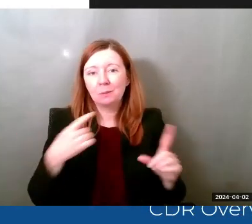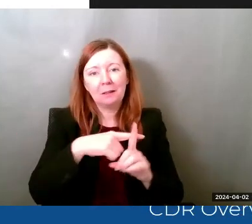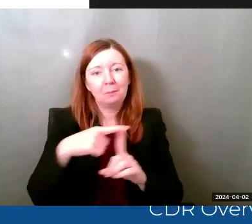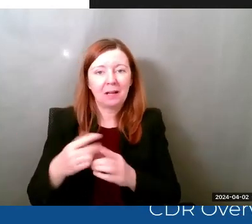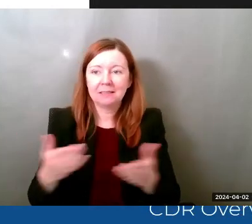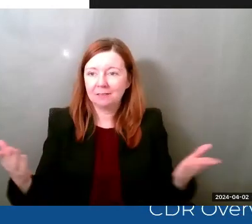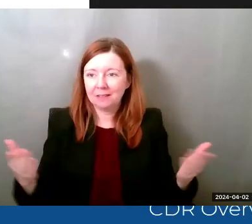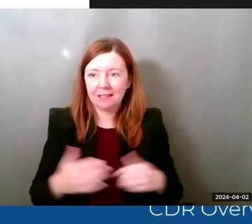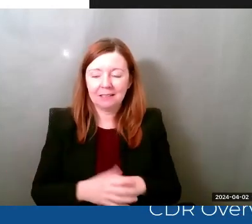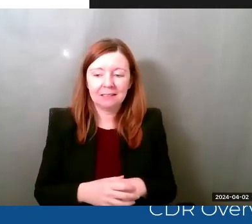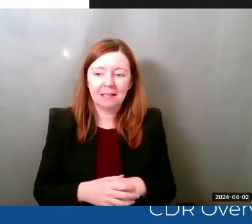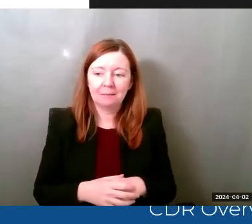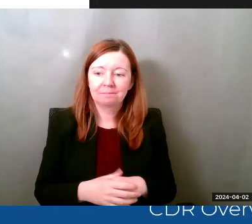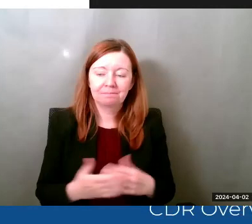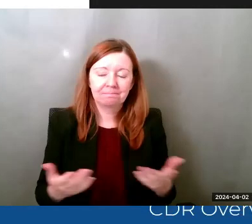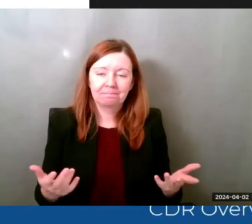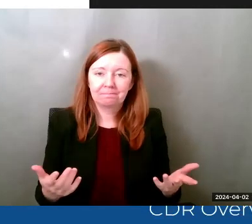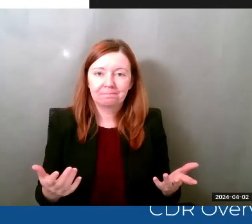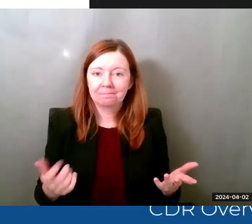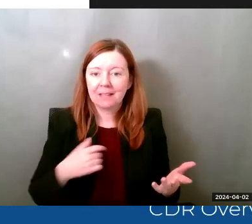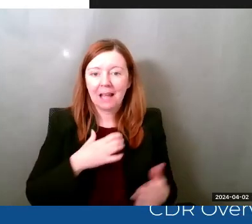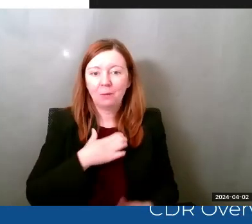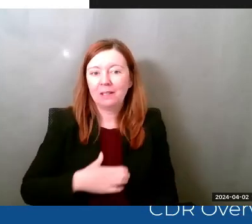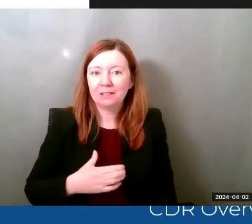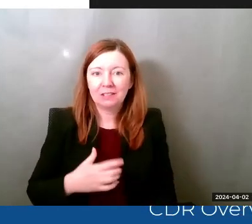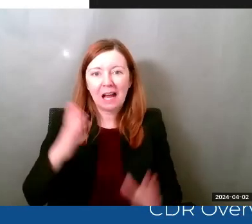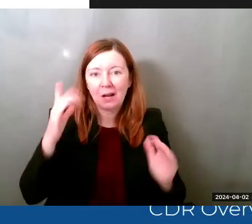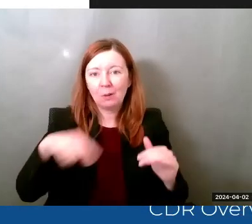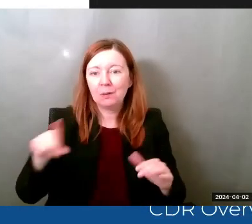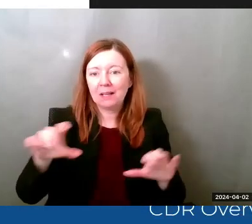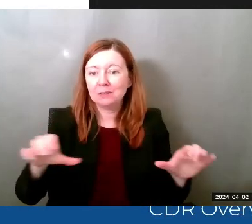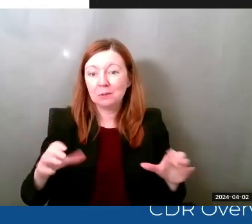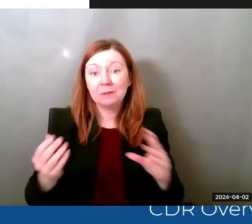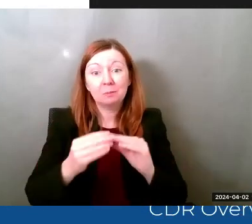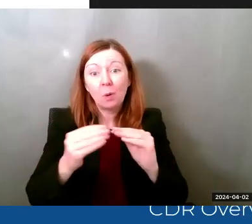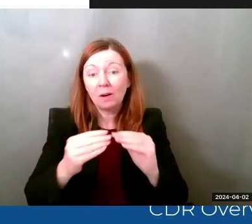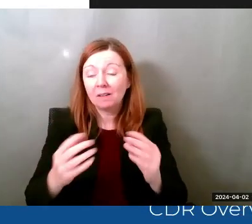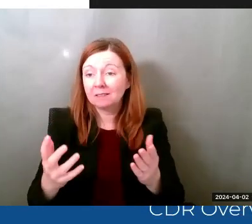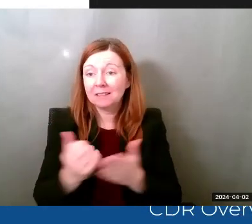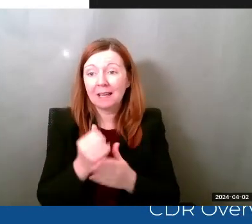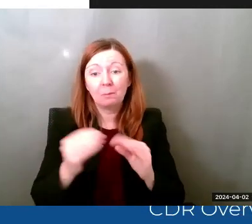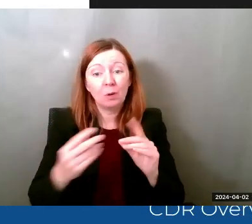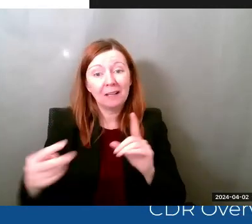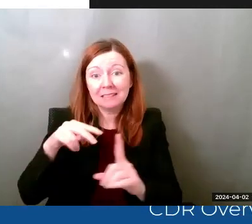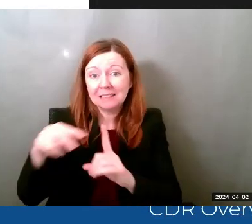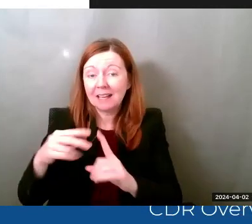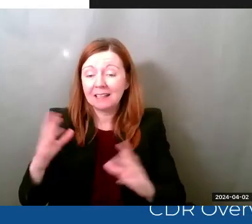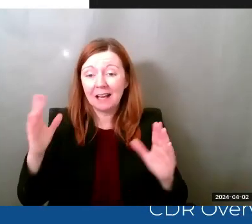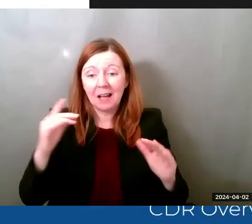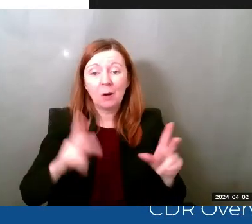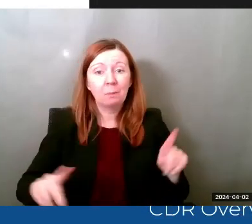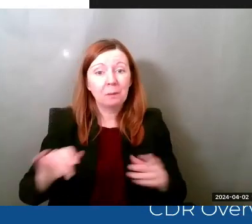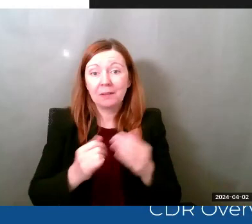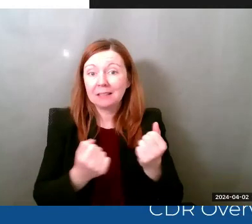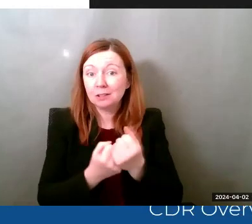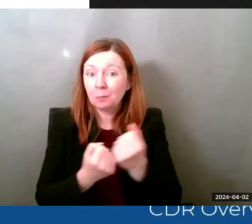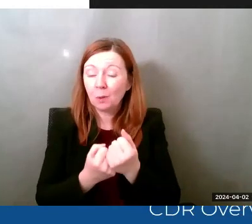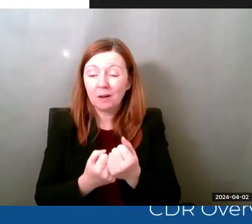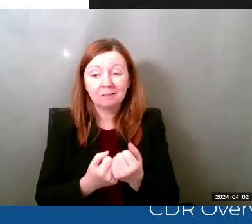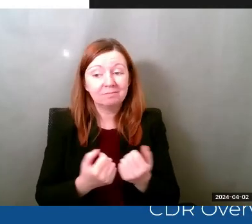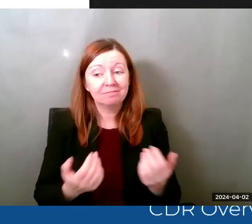positive things. I hope you guys do this more, get more insight. I hope people that support